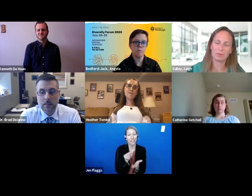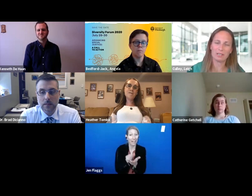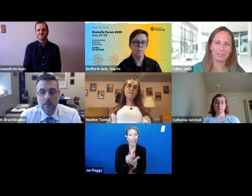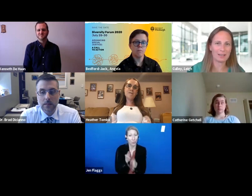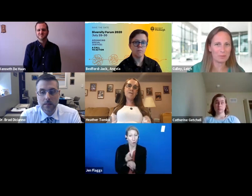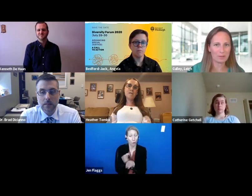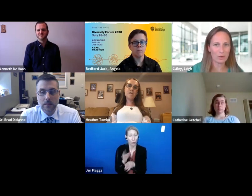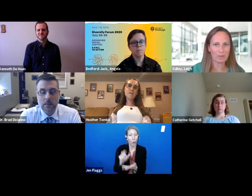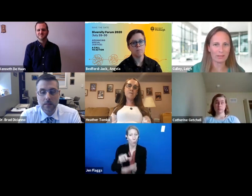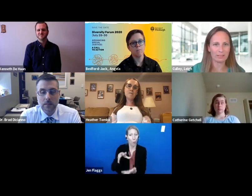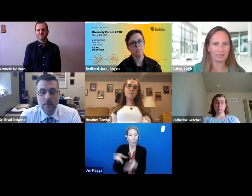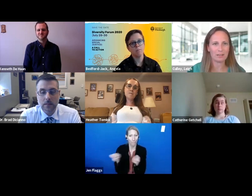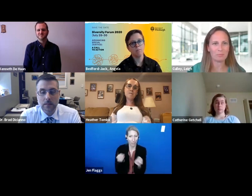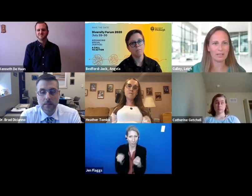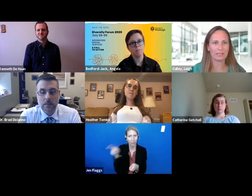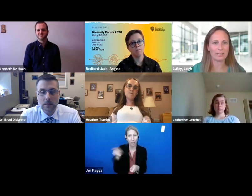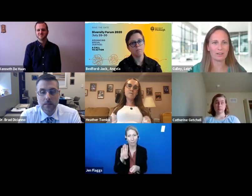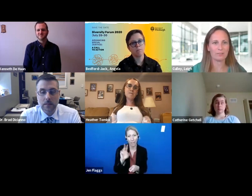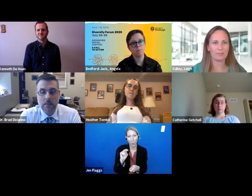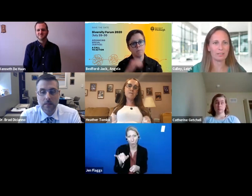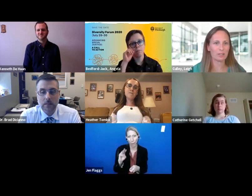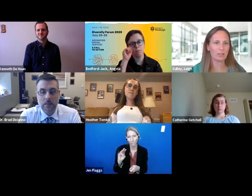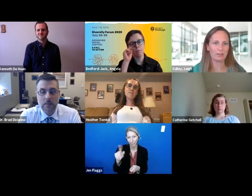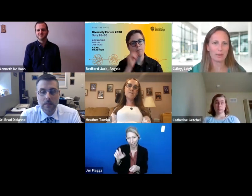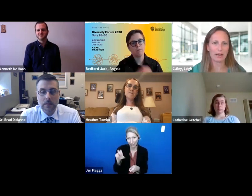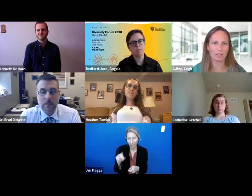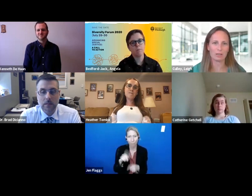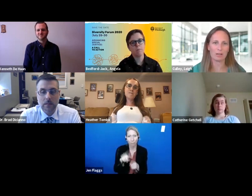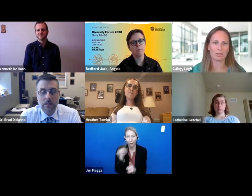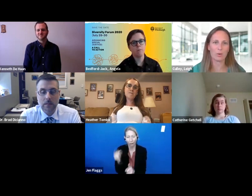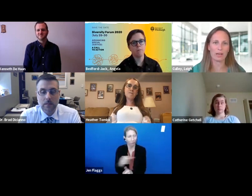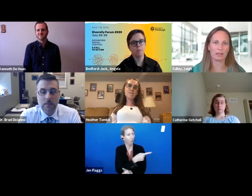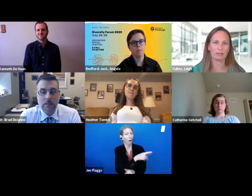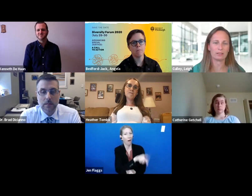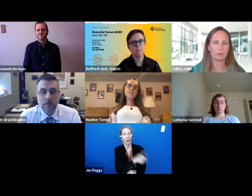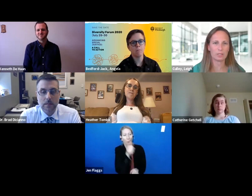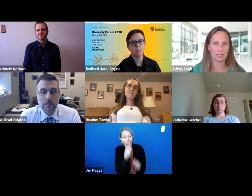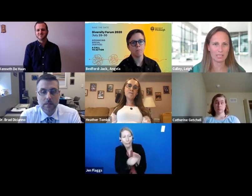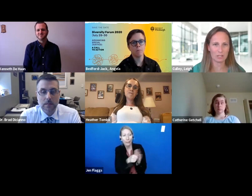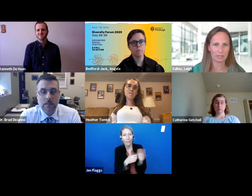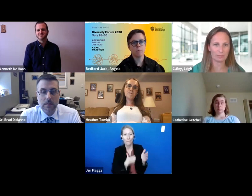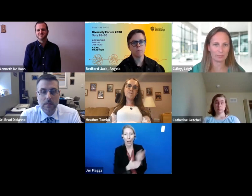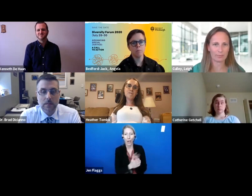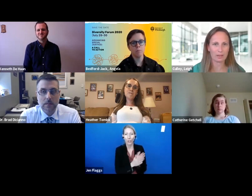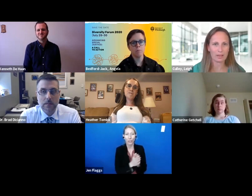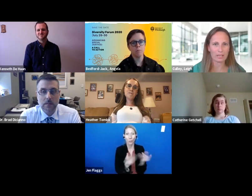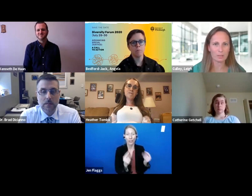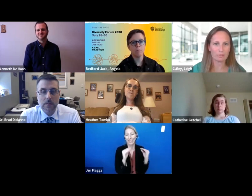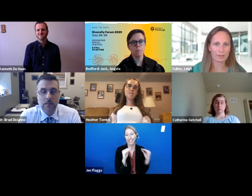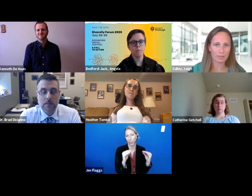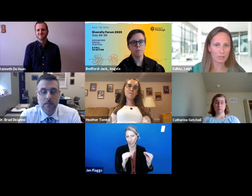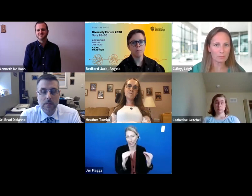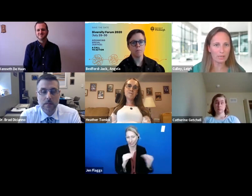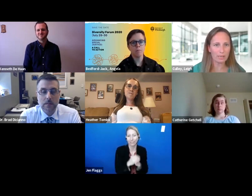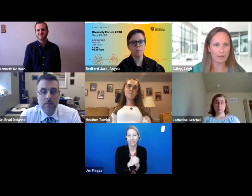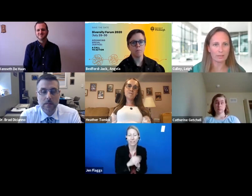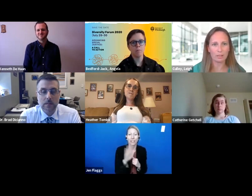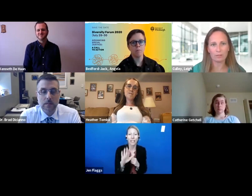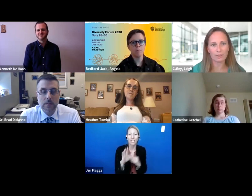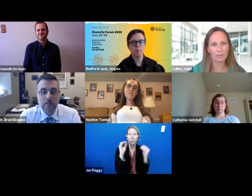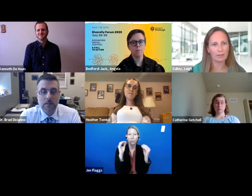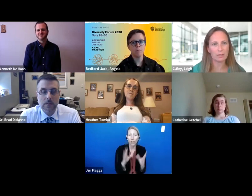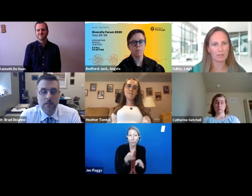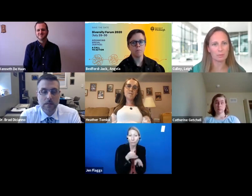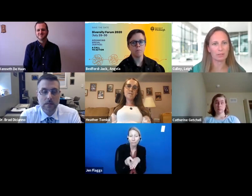wealth management at BNY Mellon, but he discovered another hidden passion along the way, which is teaching. His professorship began